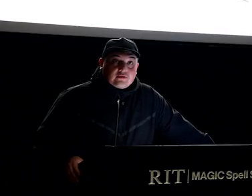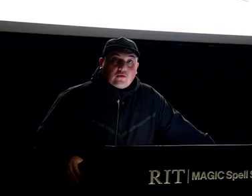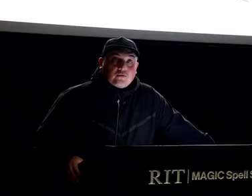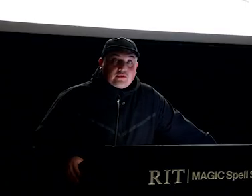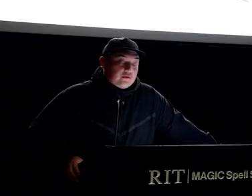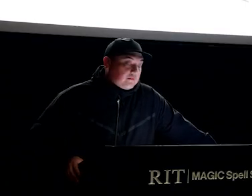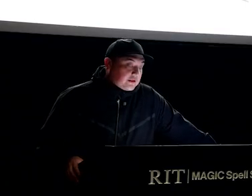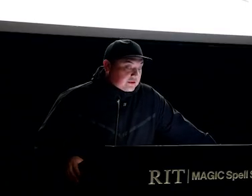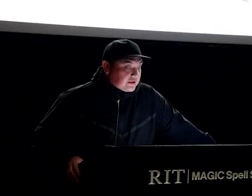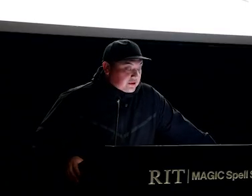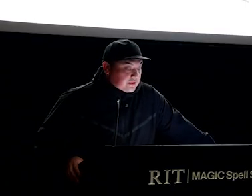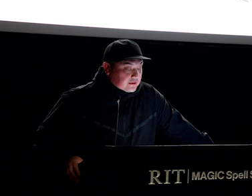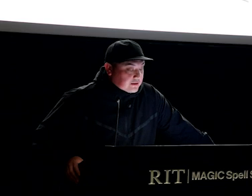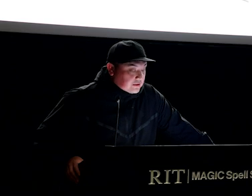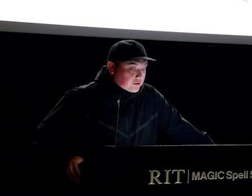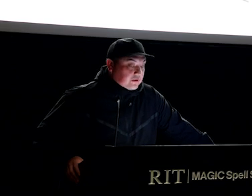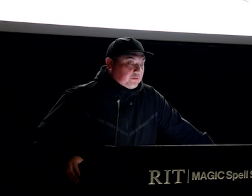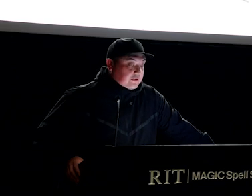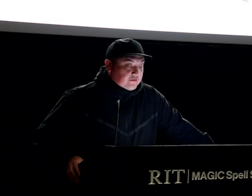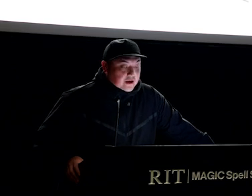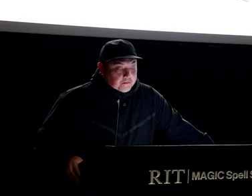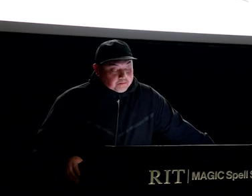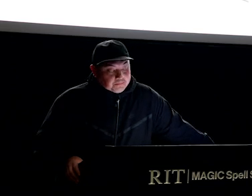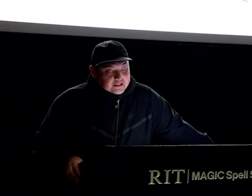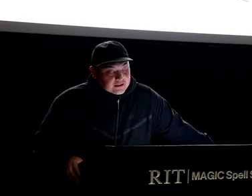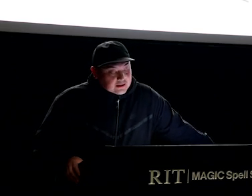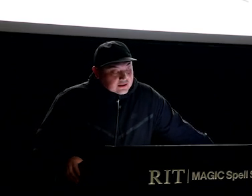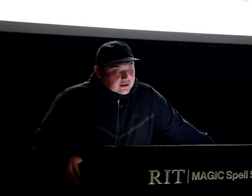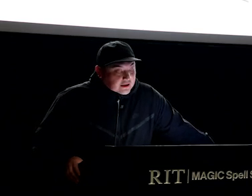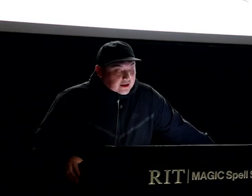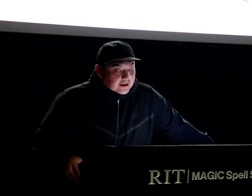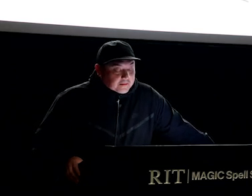limitations, it's only your imagination. I truly believe that.